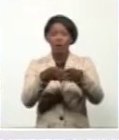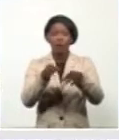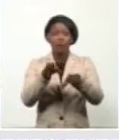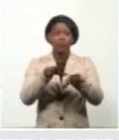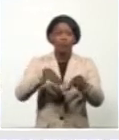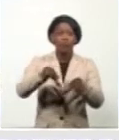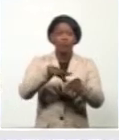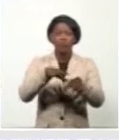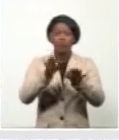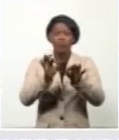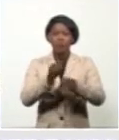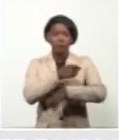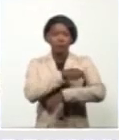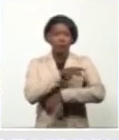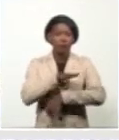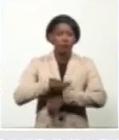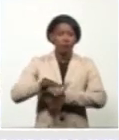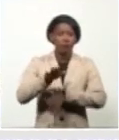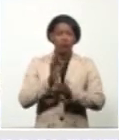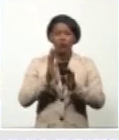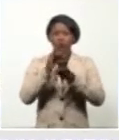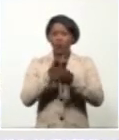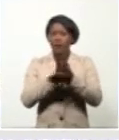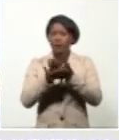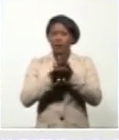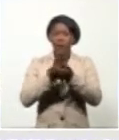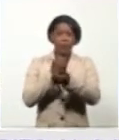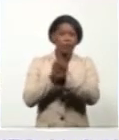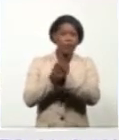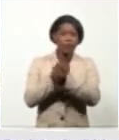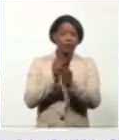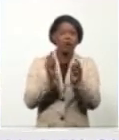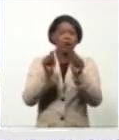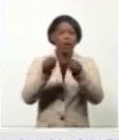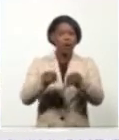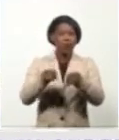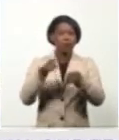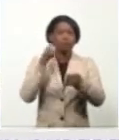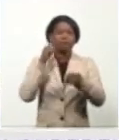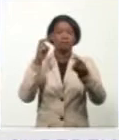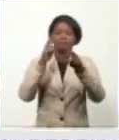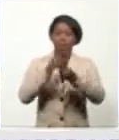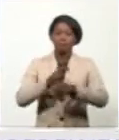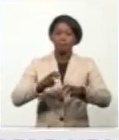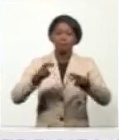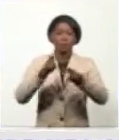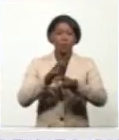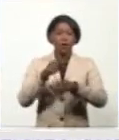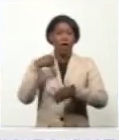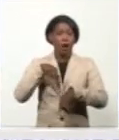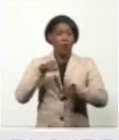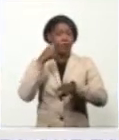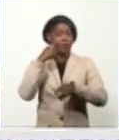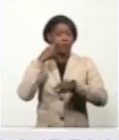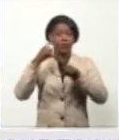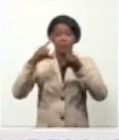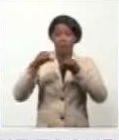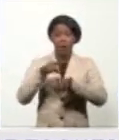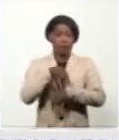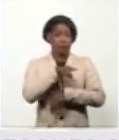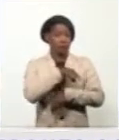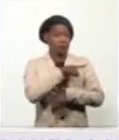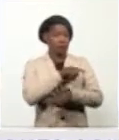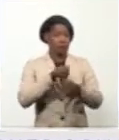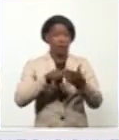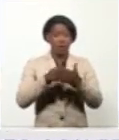depending on the risk groups that exist, except for the seroprevalence studies or population studies that are carried